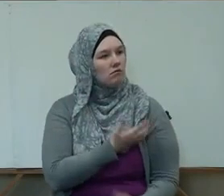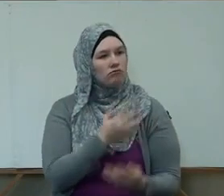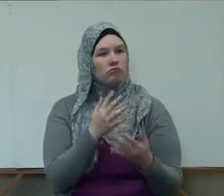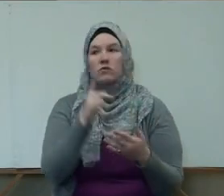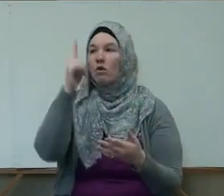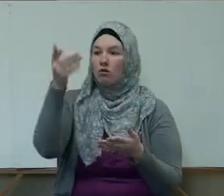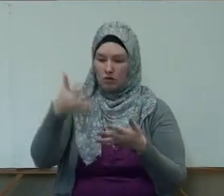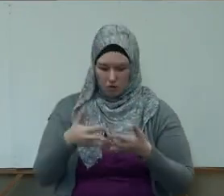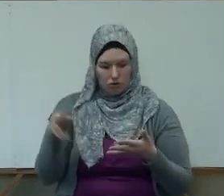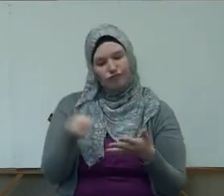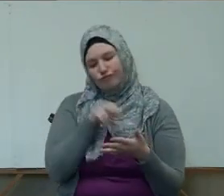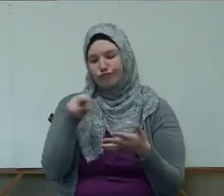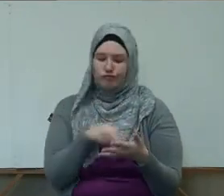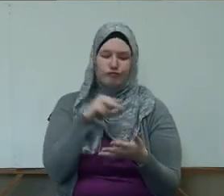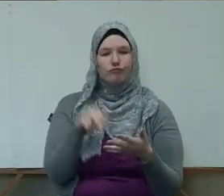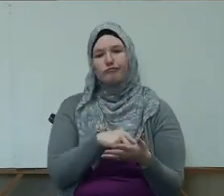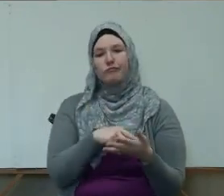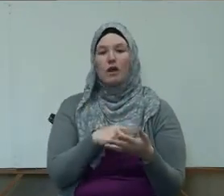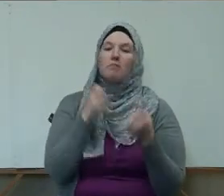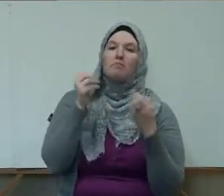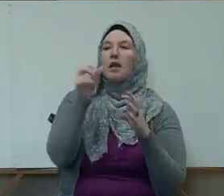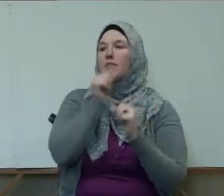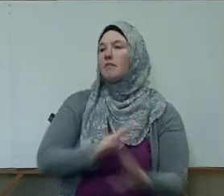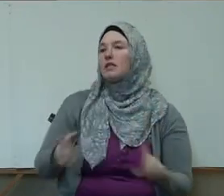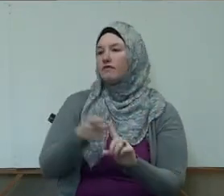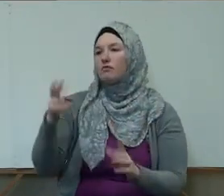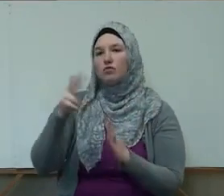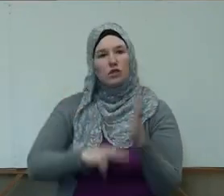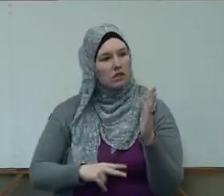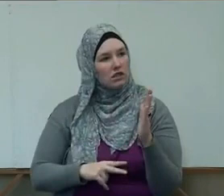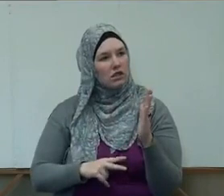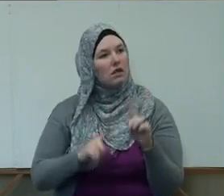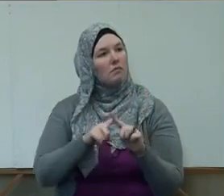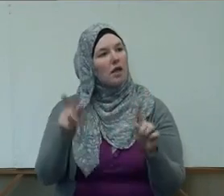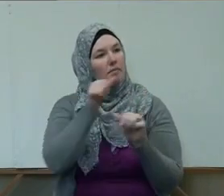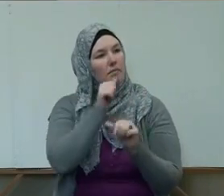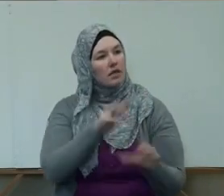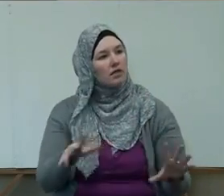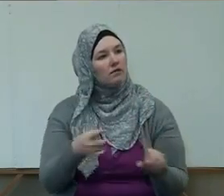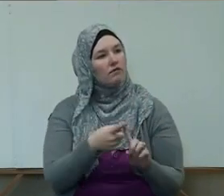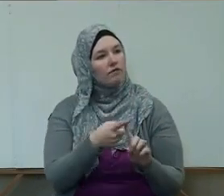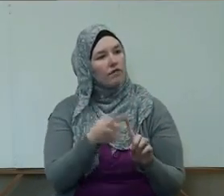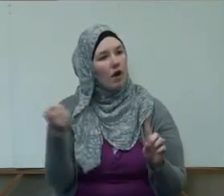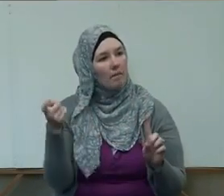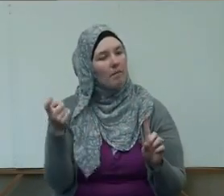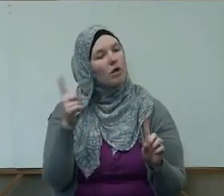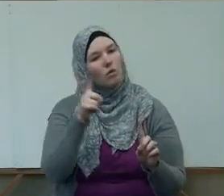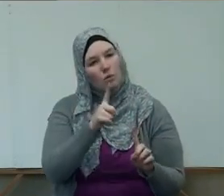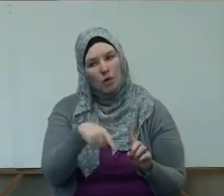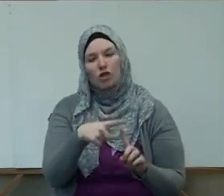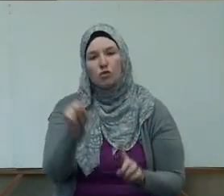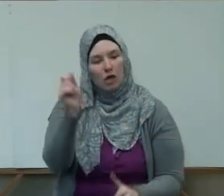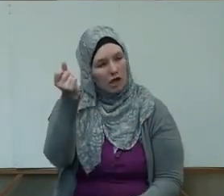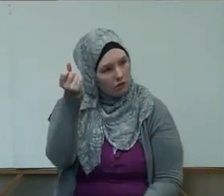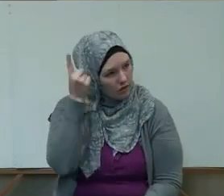words or get what you call blessings from reading, but the blessing actually comes when you understand